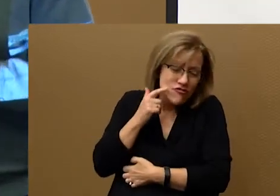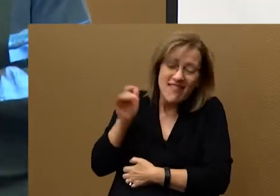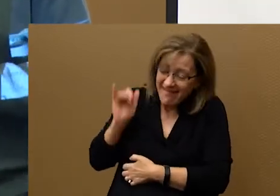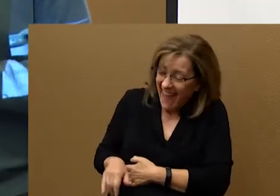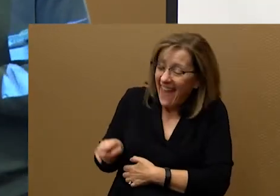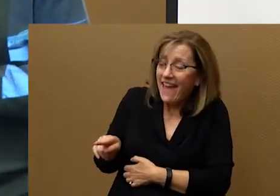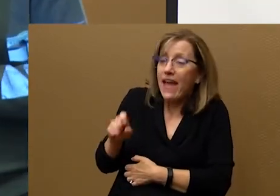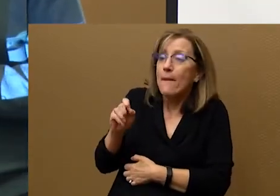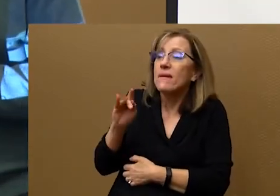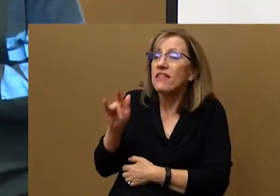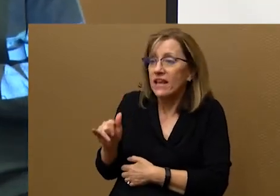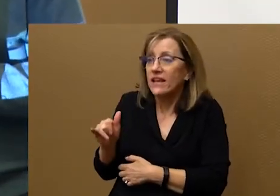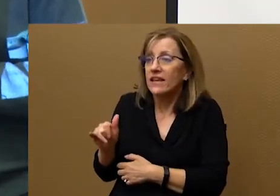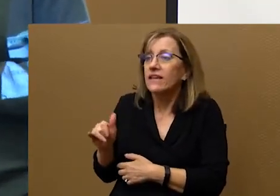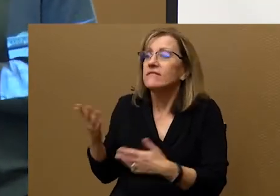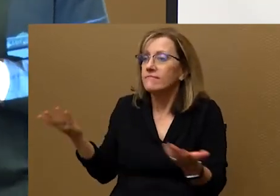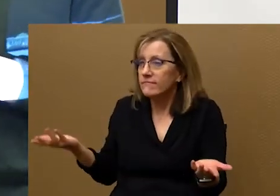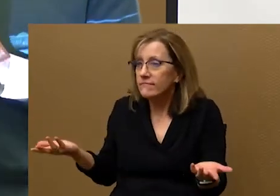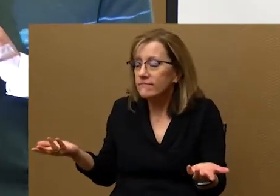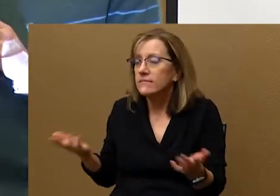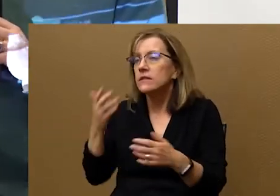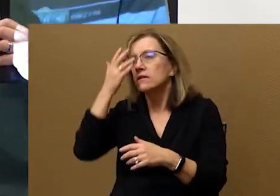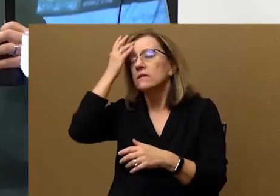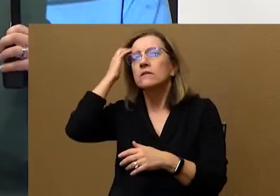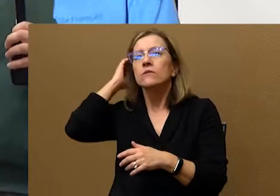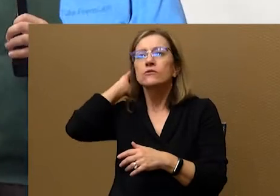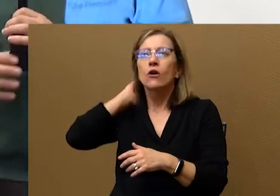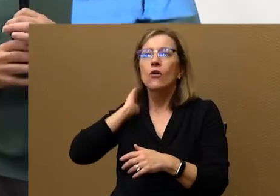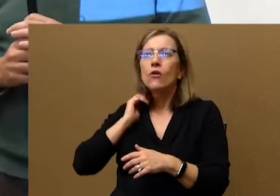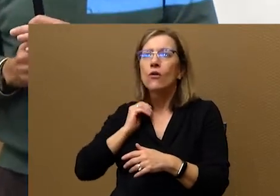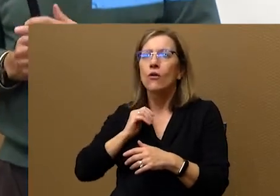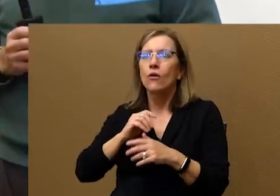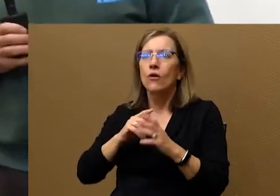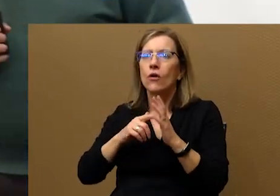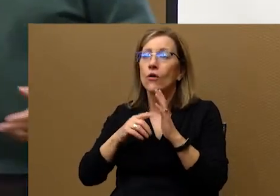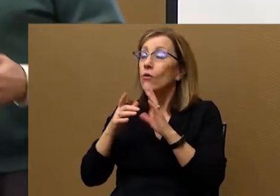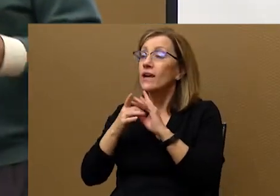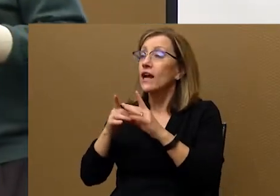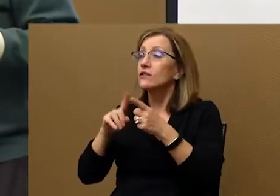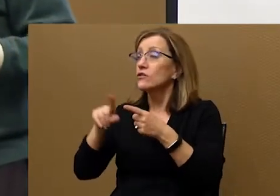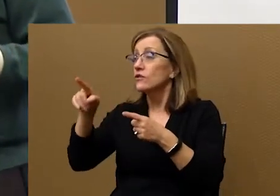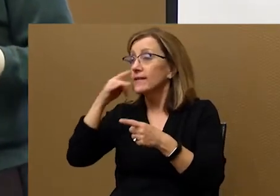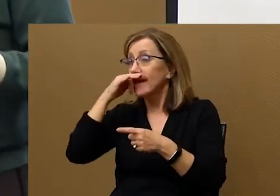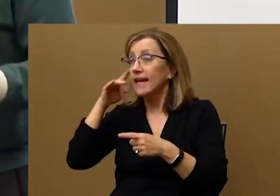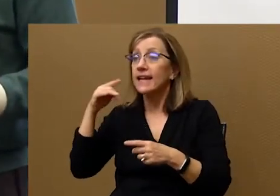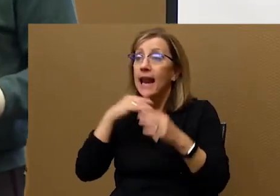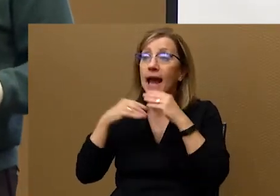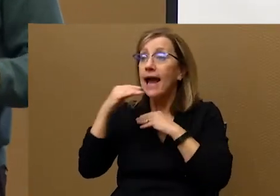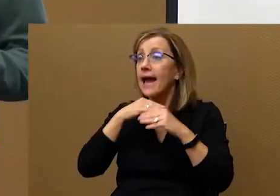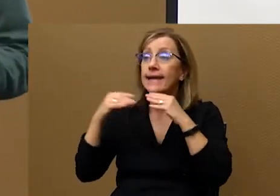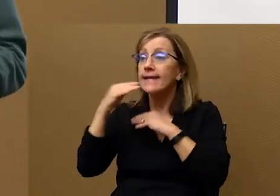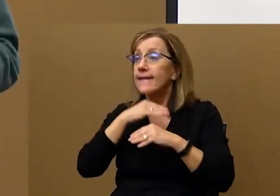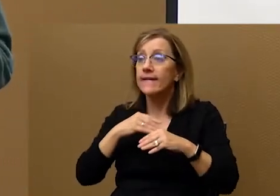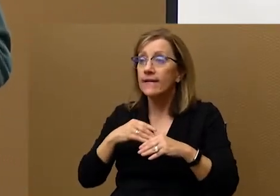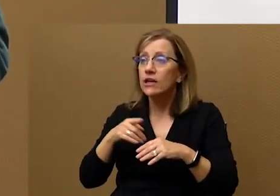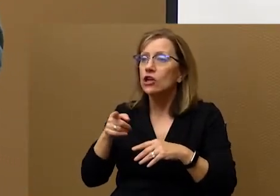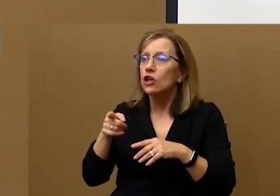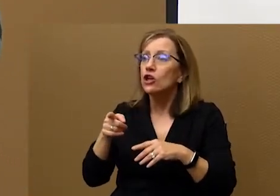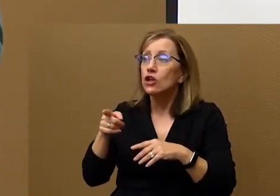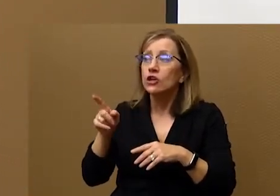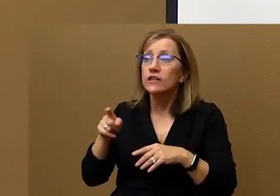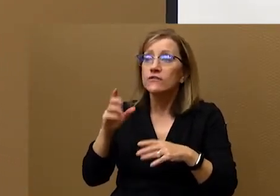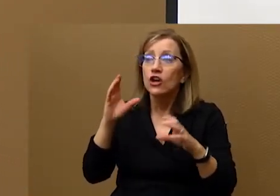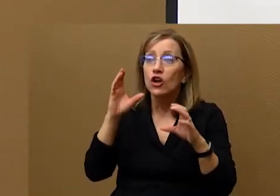name. That was empathy. So for instance, with regard to the person who lies, you would be looking for examples of when